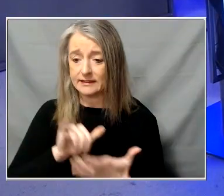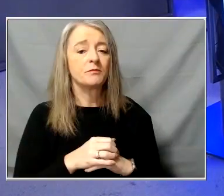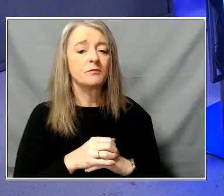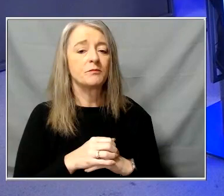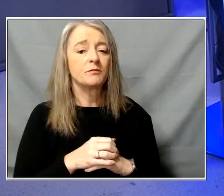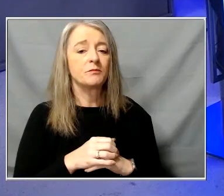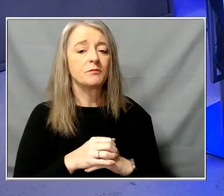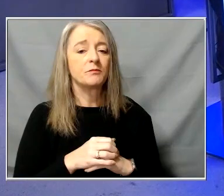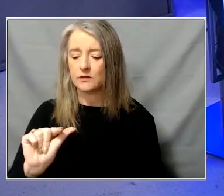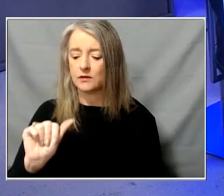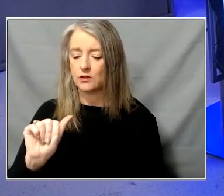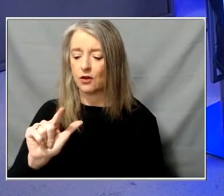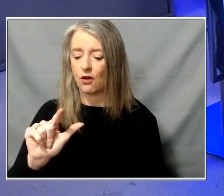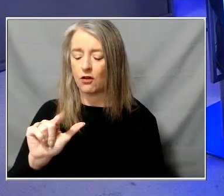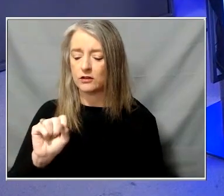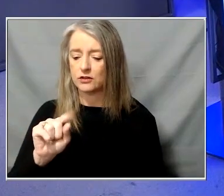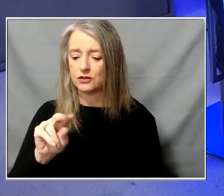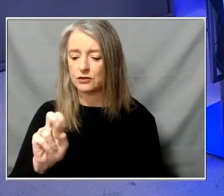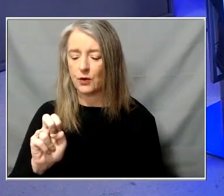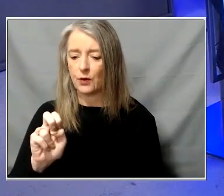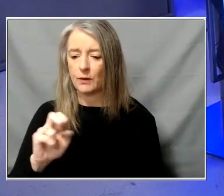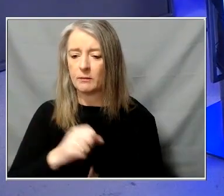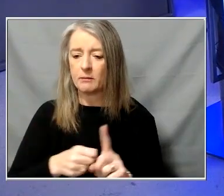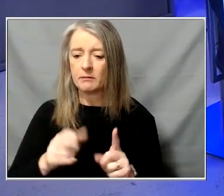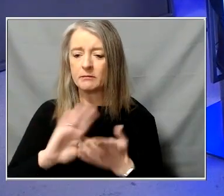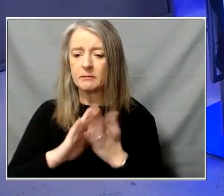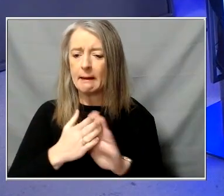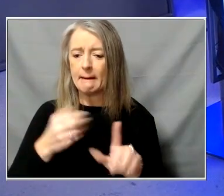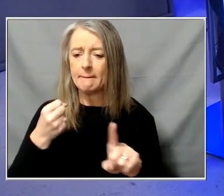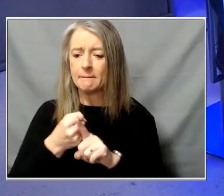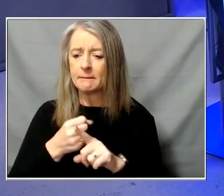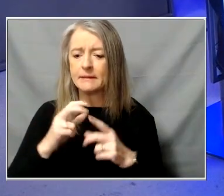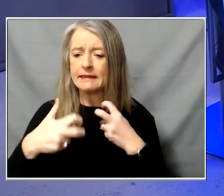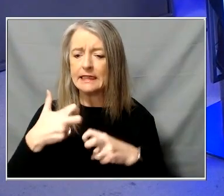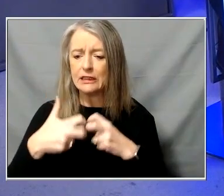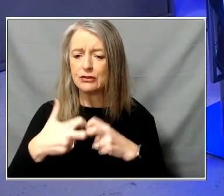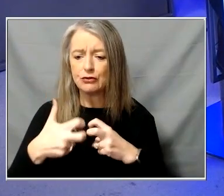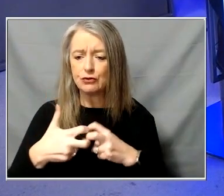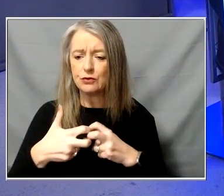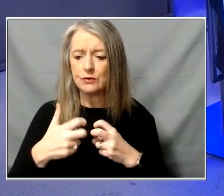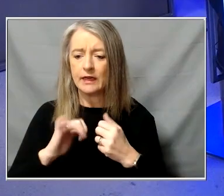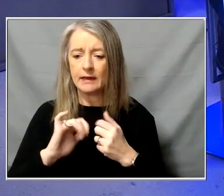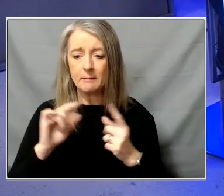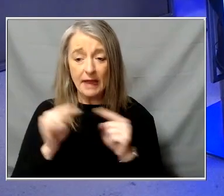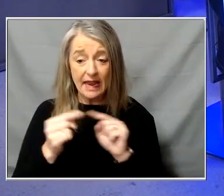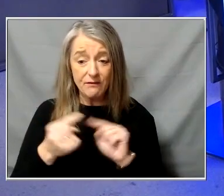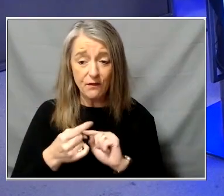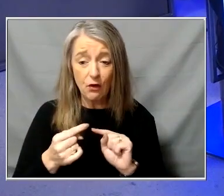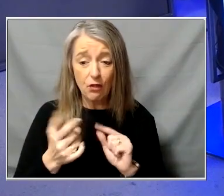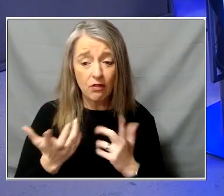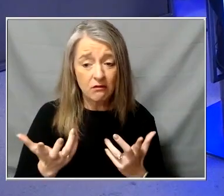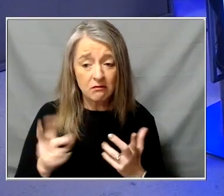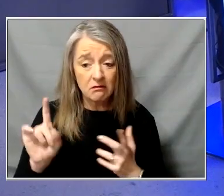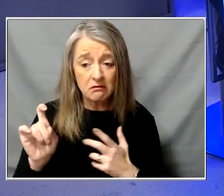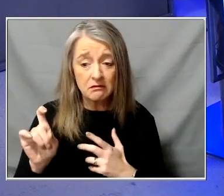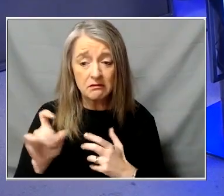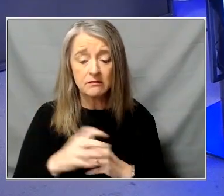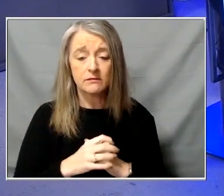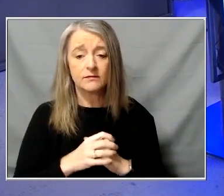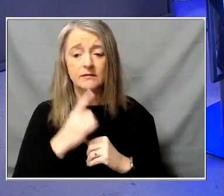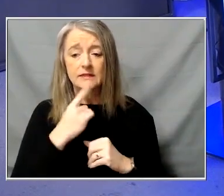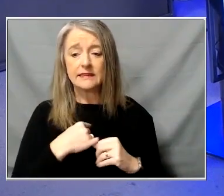gallstones. When do they become an issue? How would you? I always think of them as being painful, but maybe I'm thinking of something else. But tell us why we